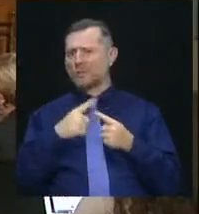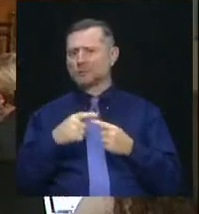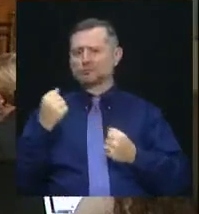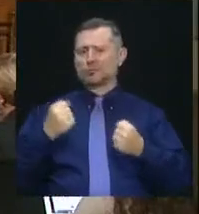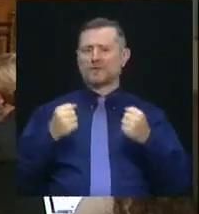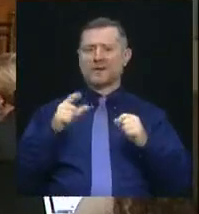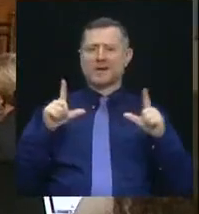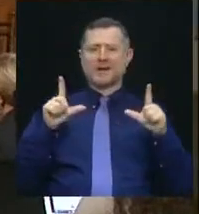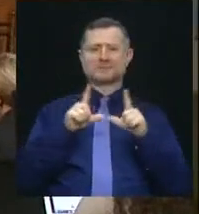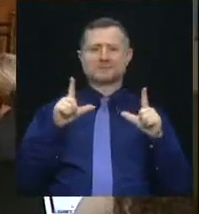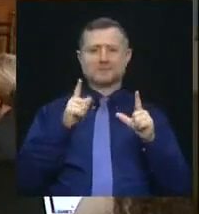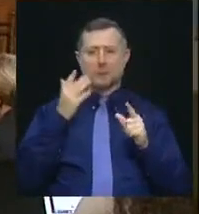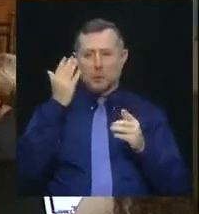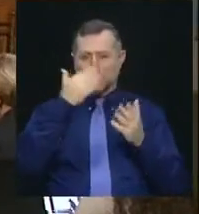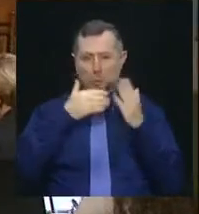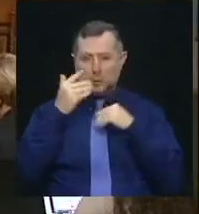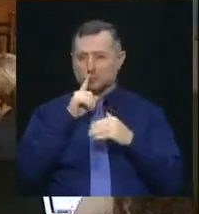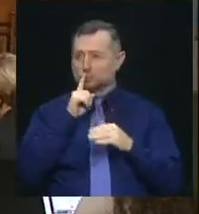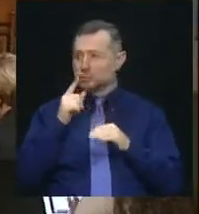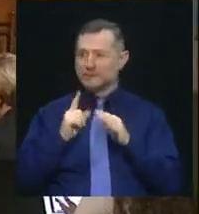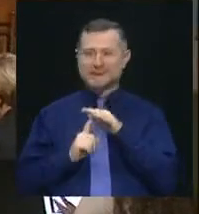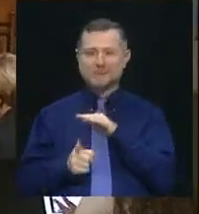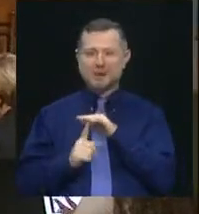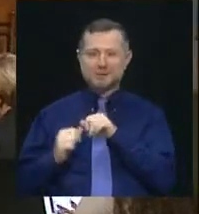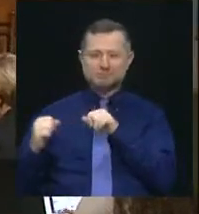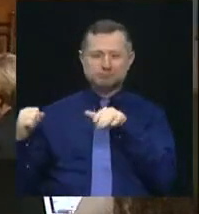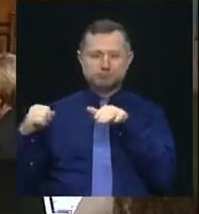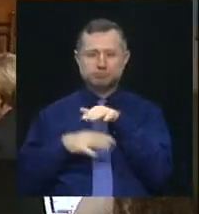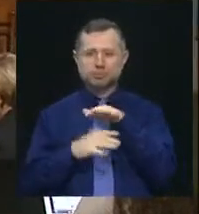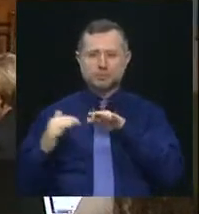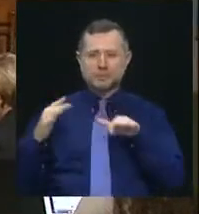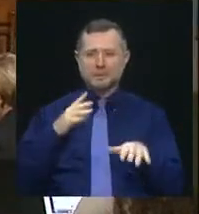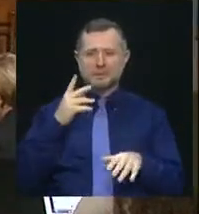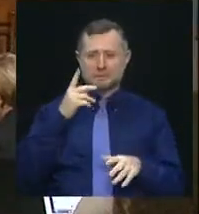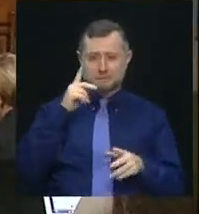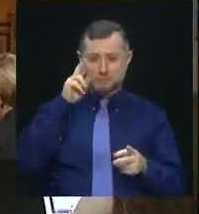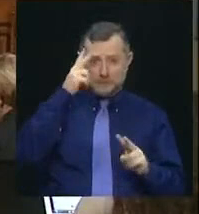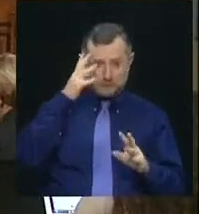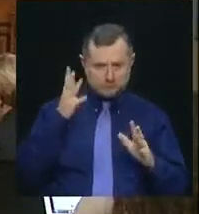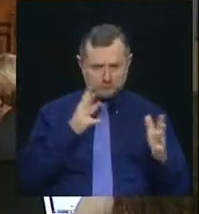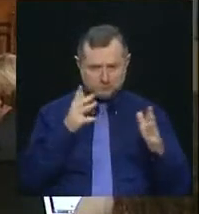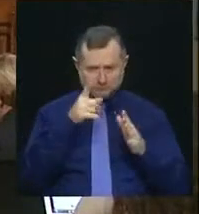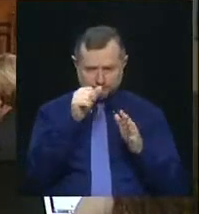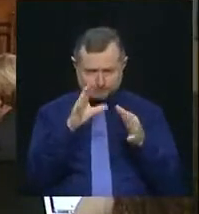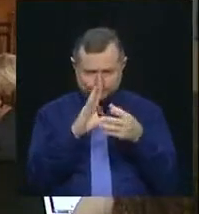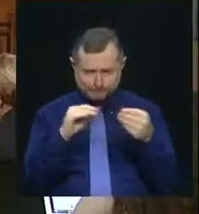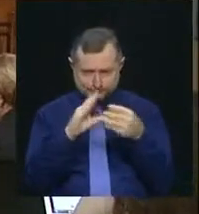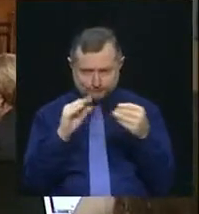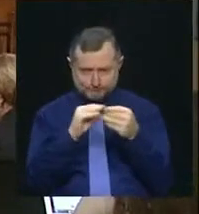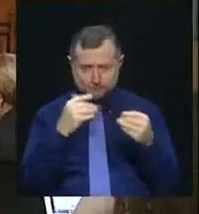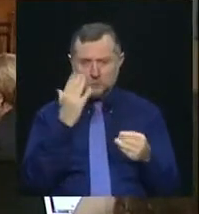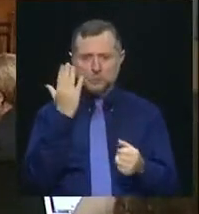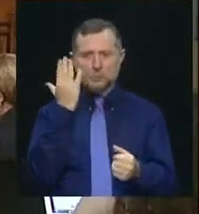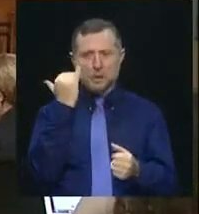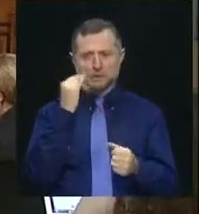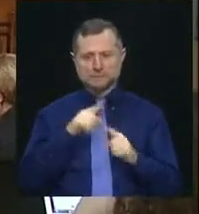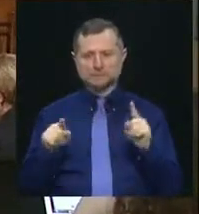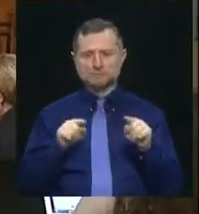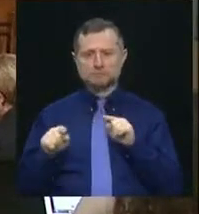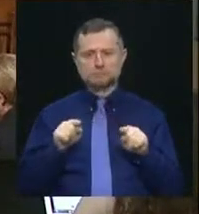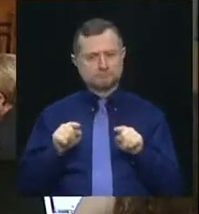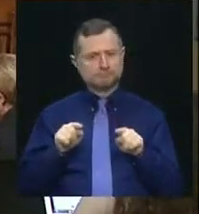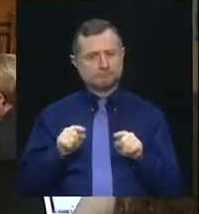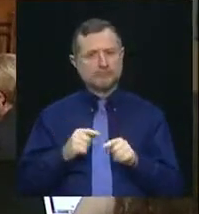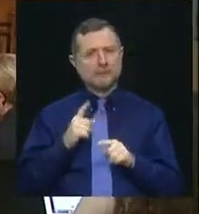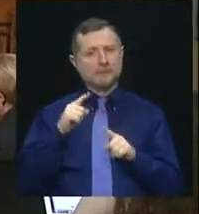you have changed your mind. Can you explain to me what the transition has been and also what the last few months have been for